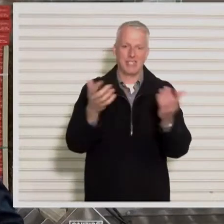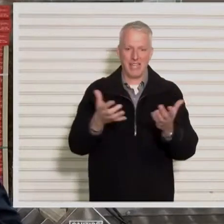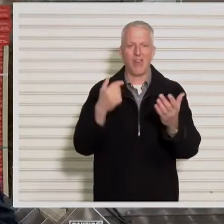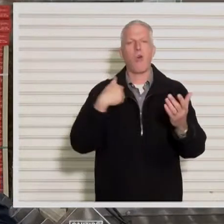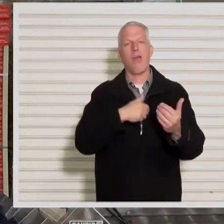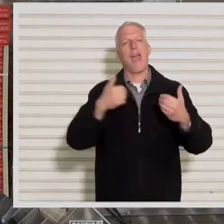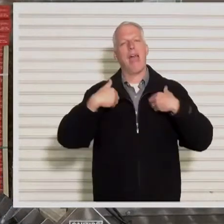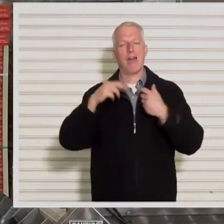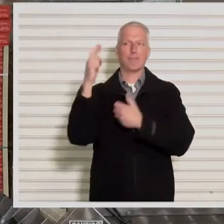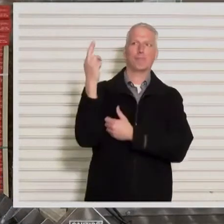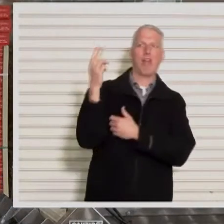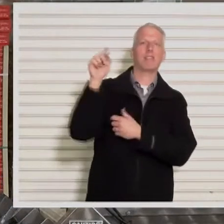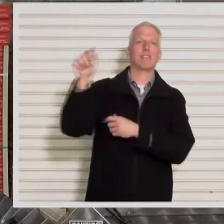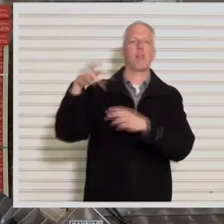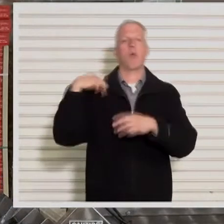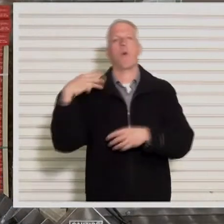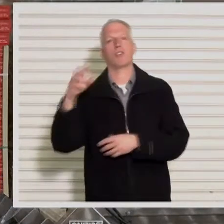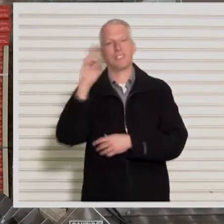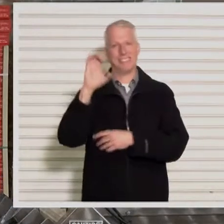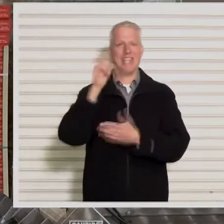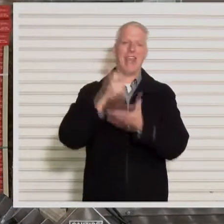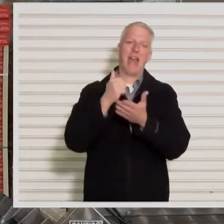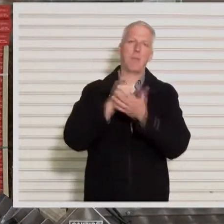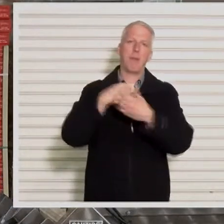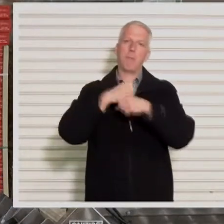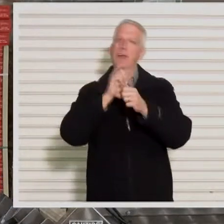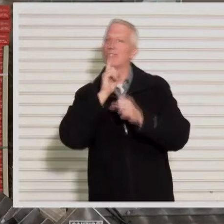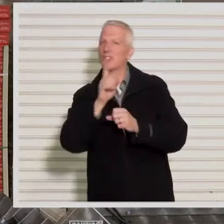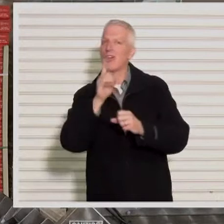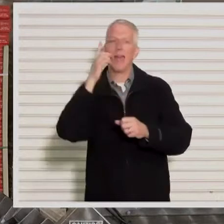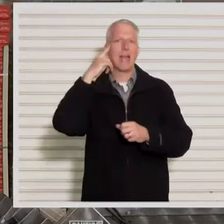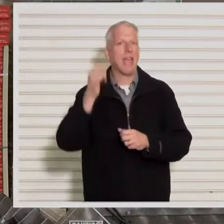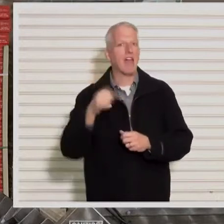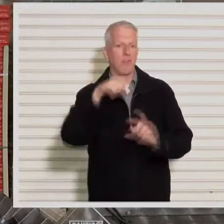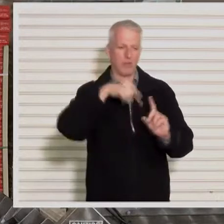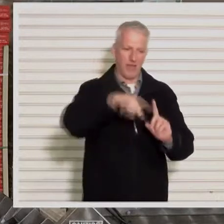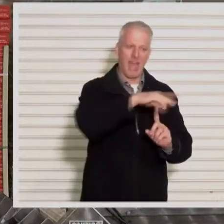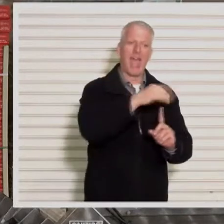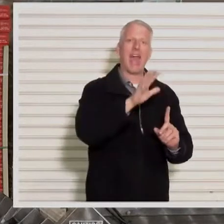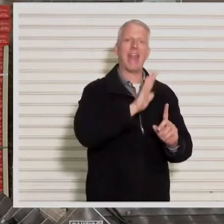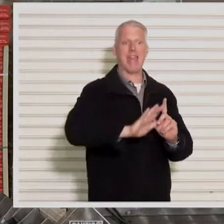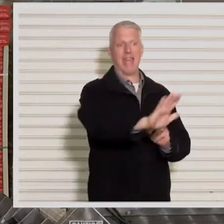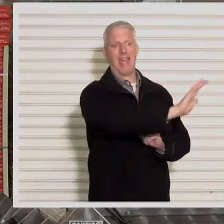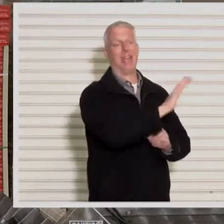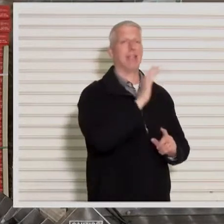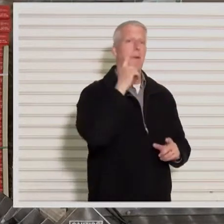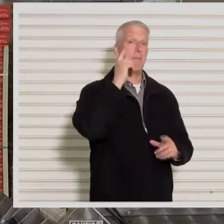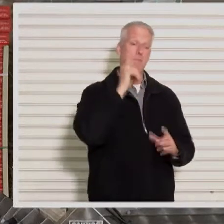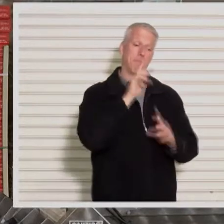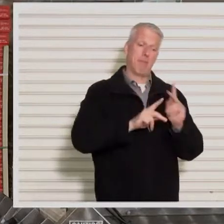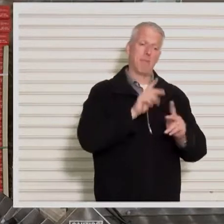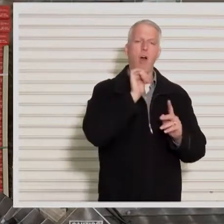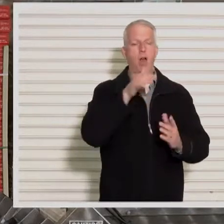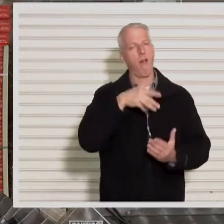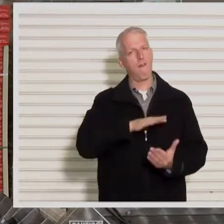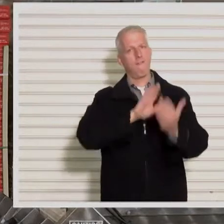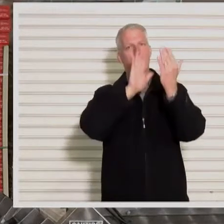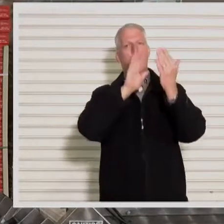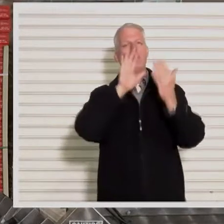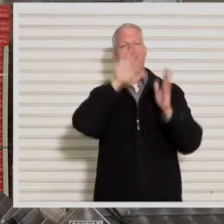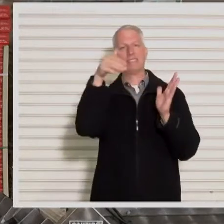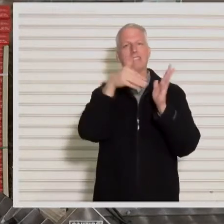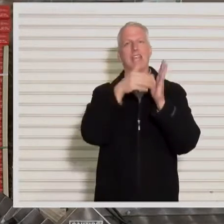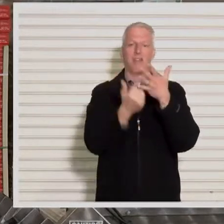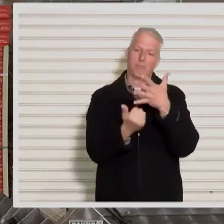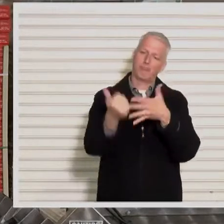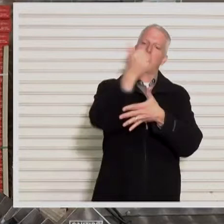D.C. that are helping us ensure that California and its people are front and center when it comes